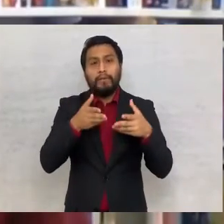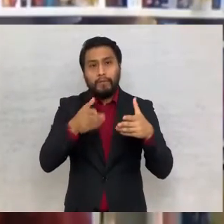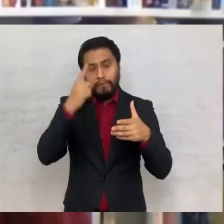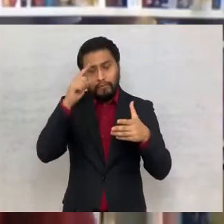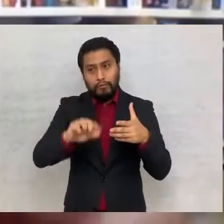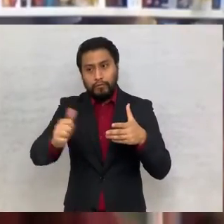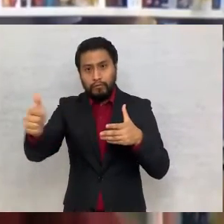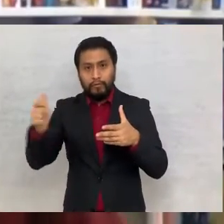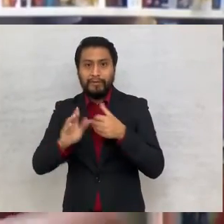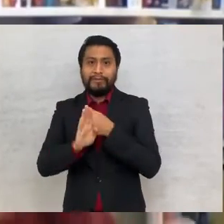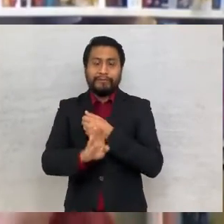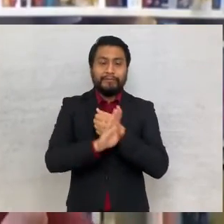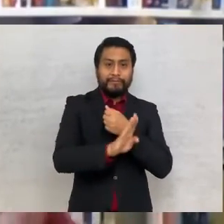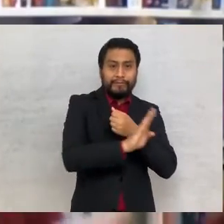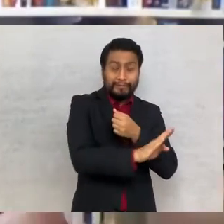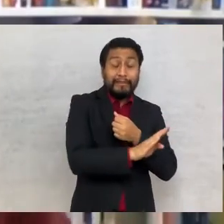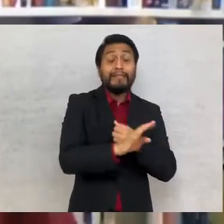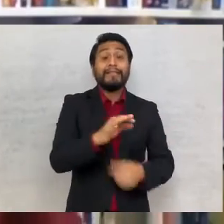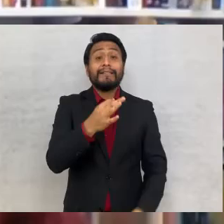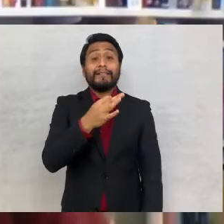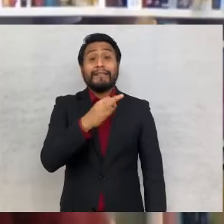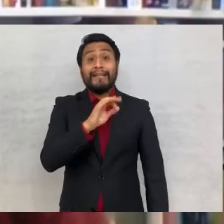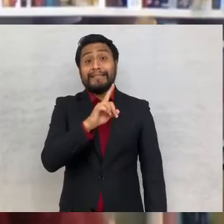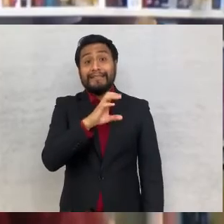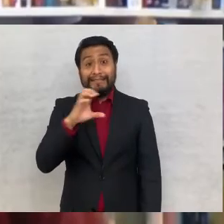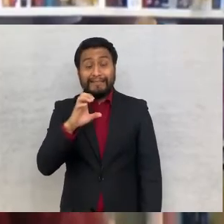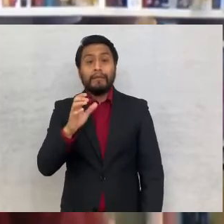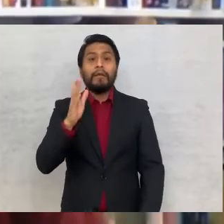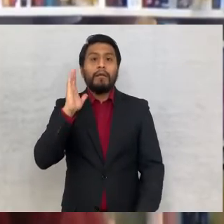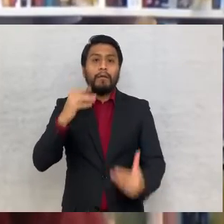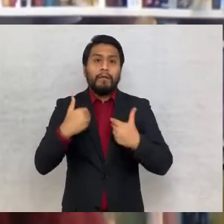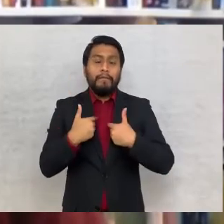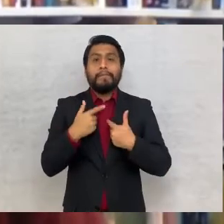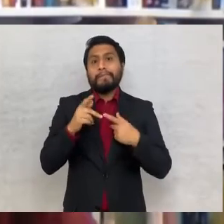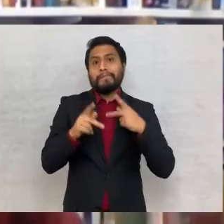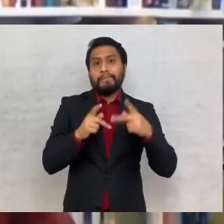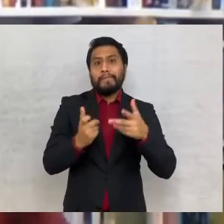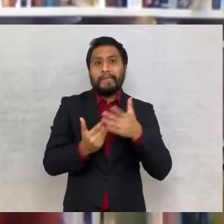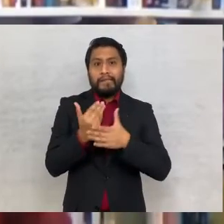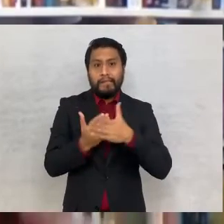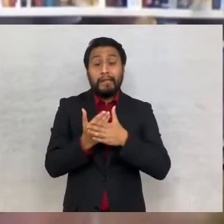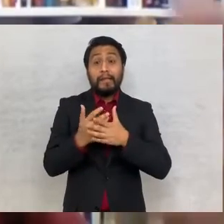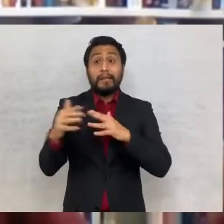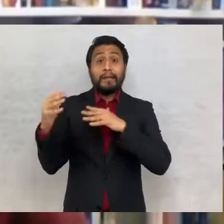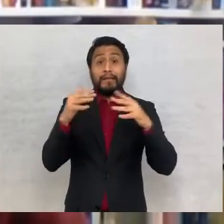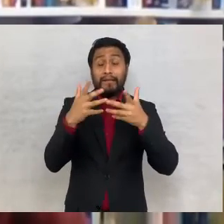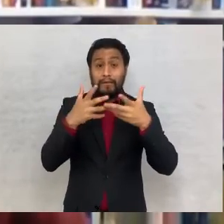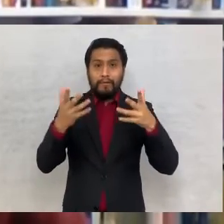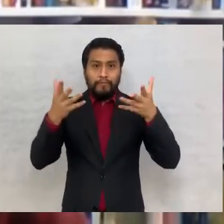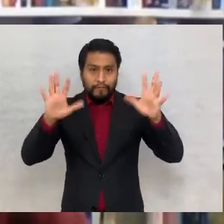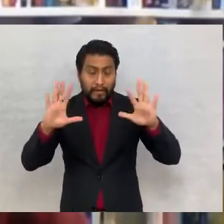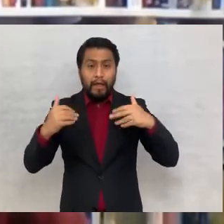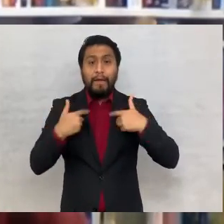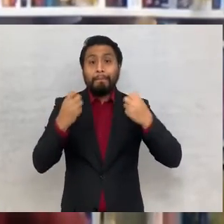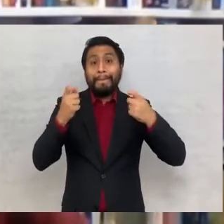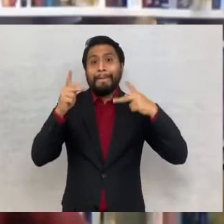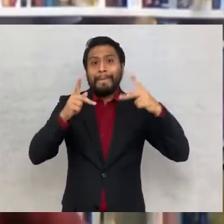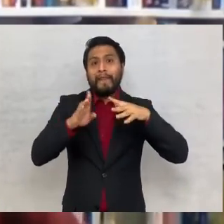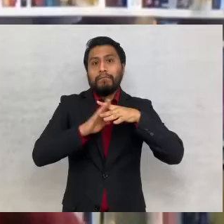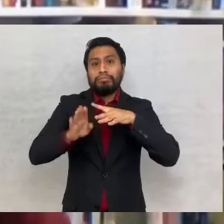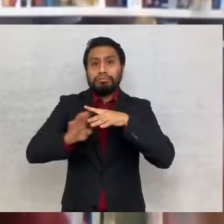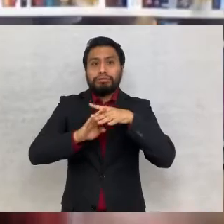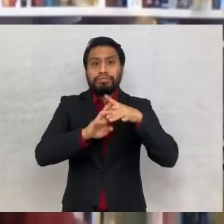through the example of fascism and improved by the application of biotypology. After the Second World War, with the specter of